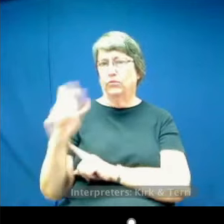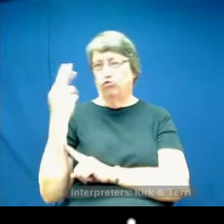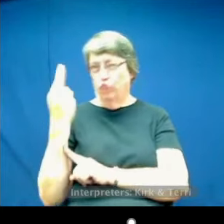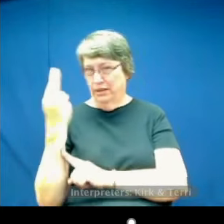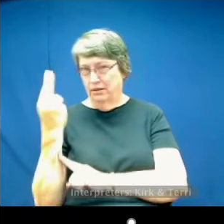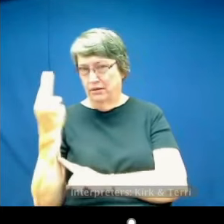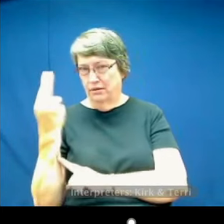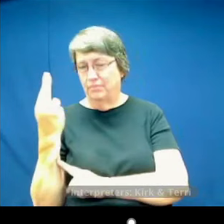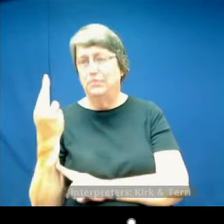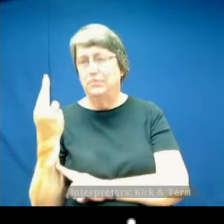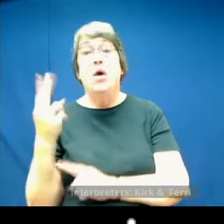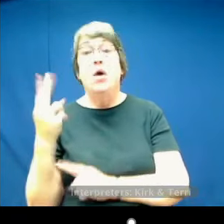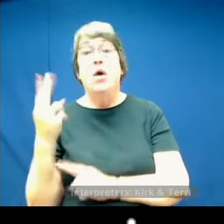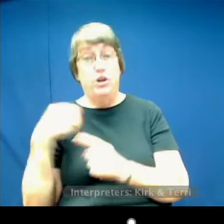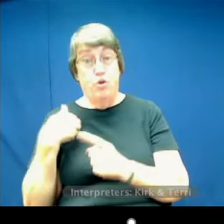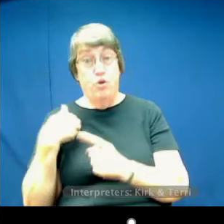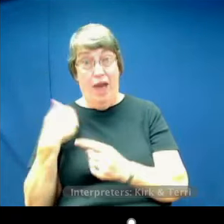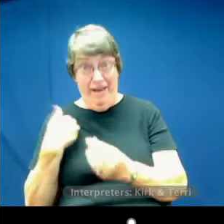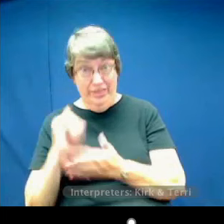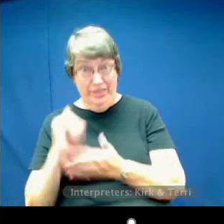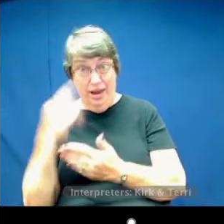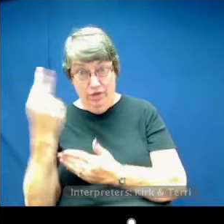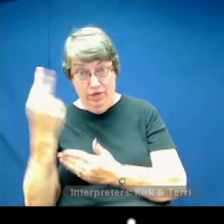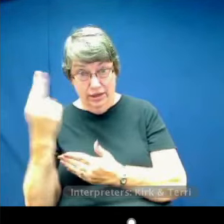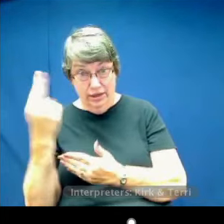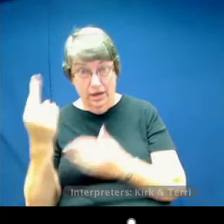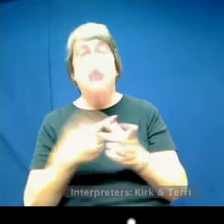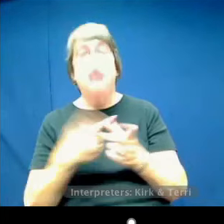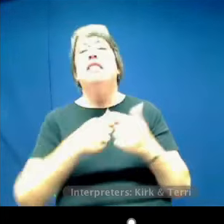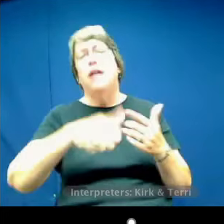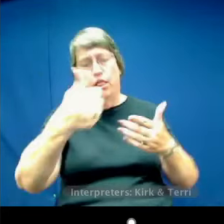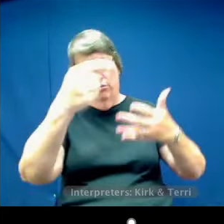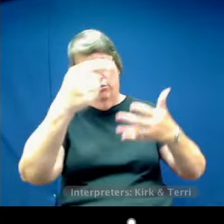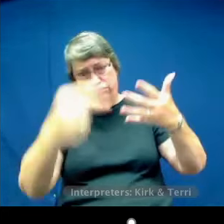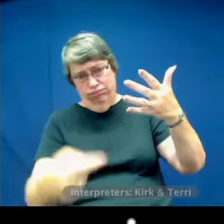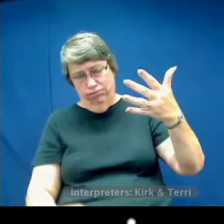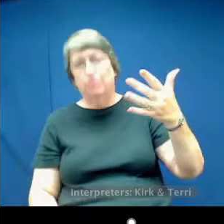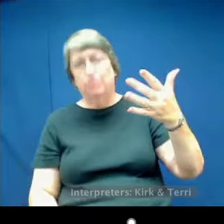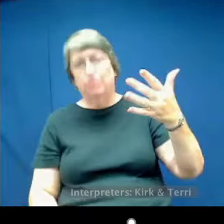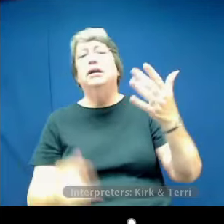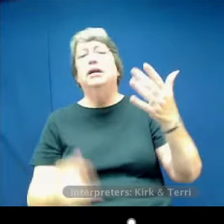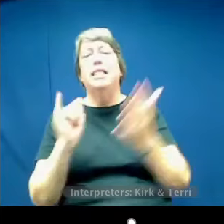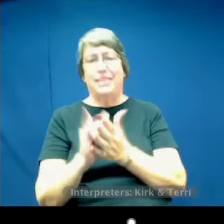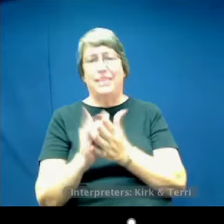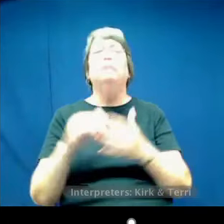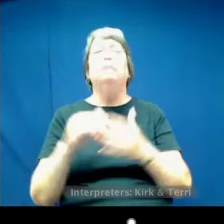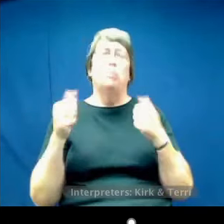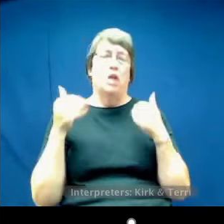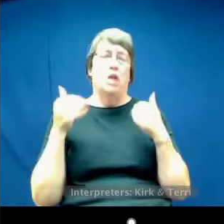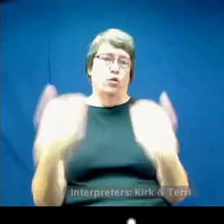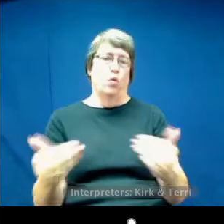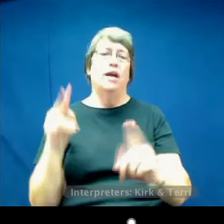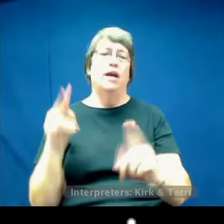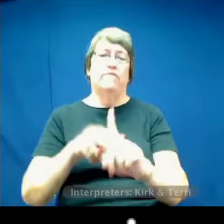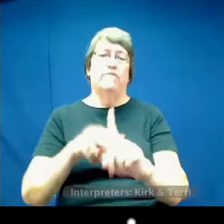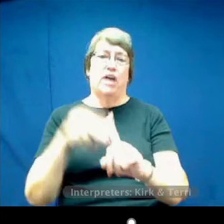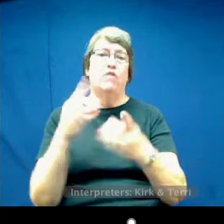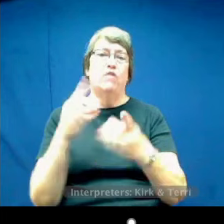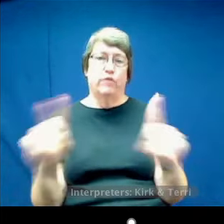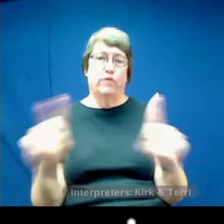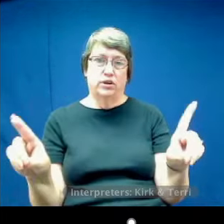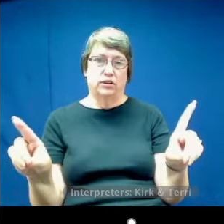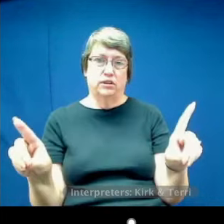other portions of your particular state statute, then you have standing to file this divorce. So grounds